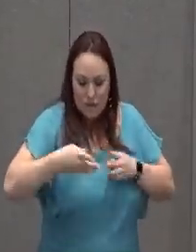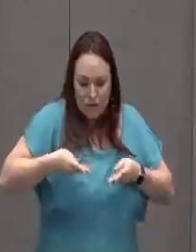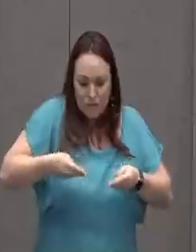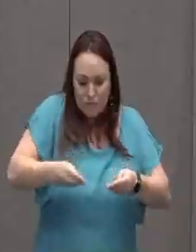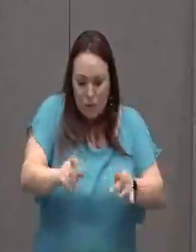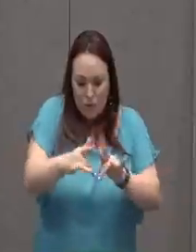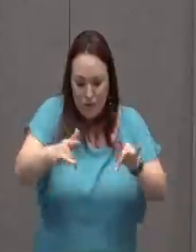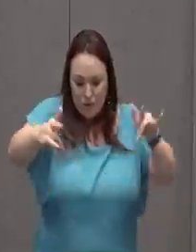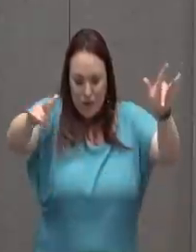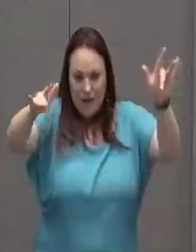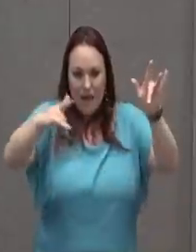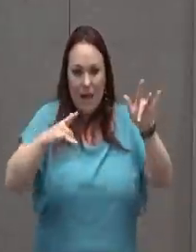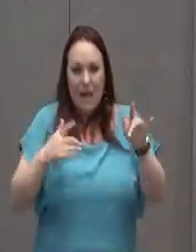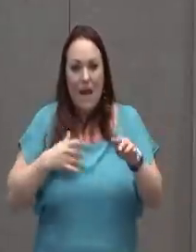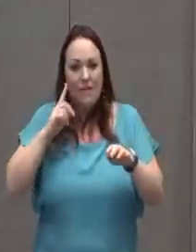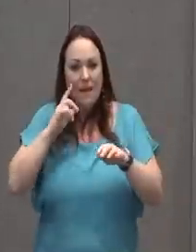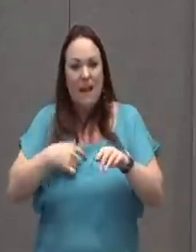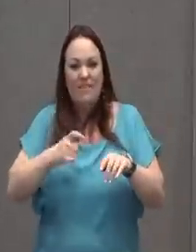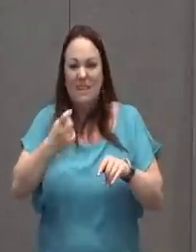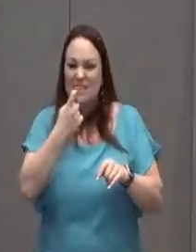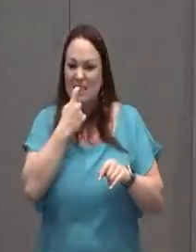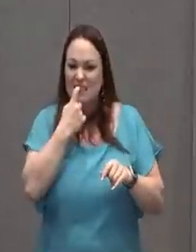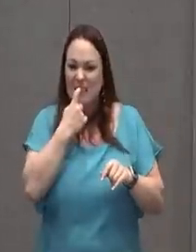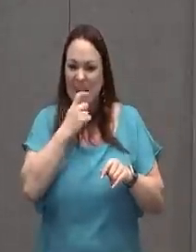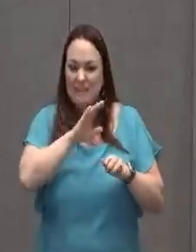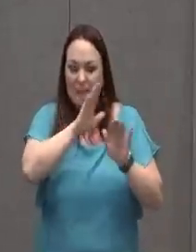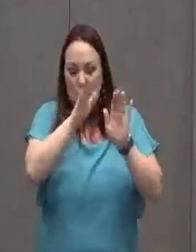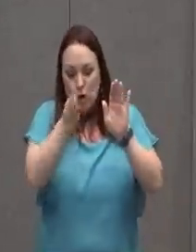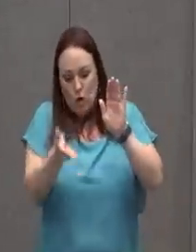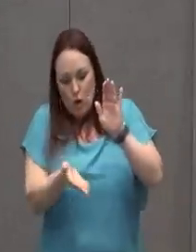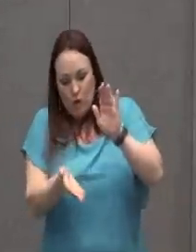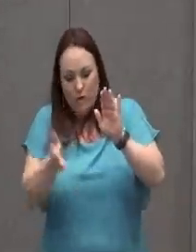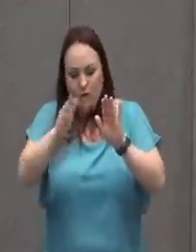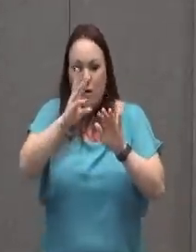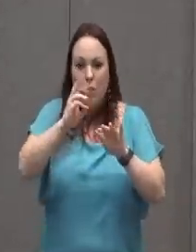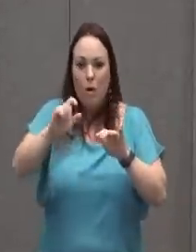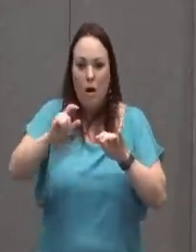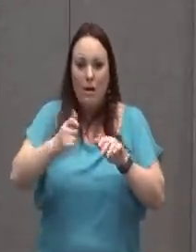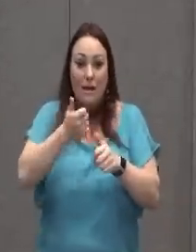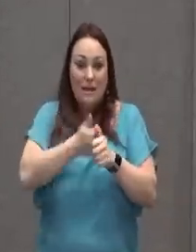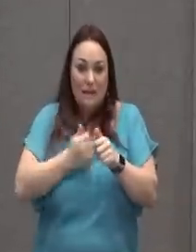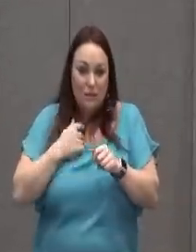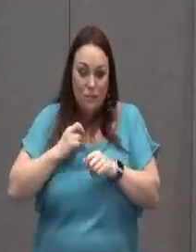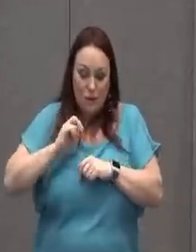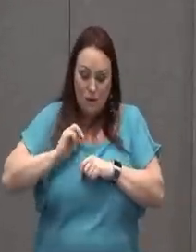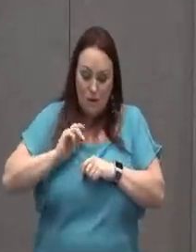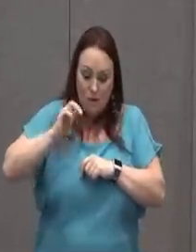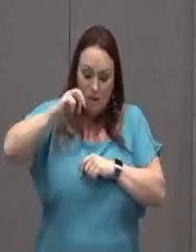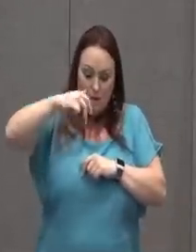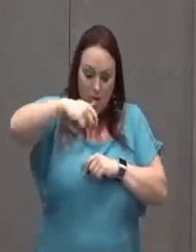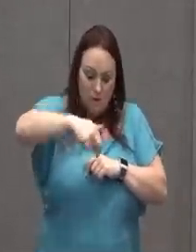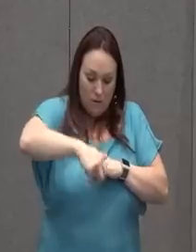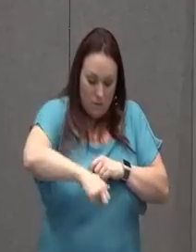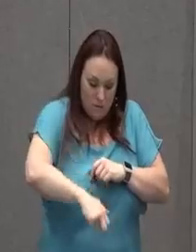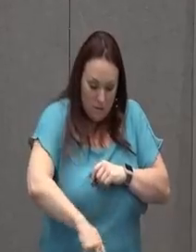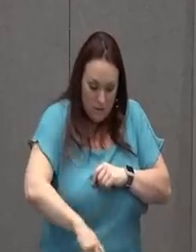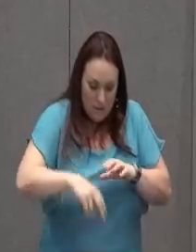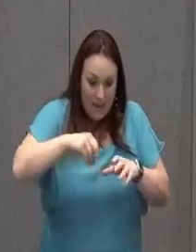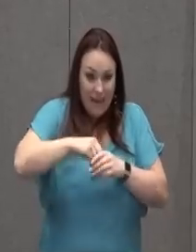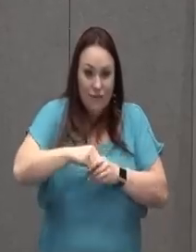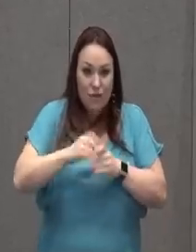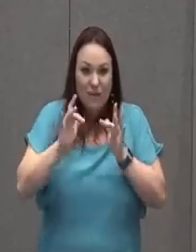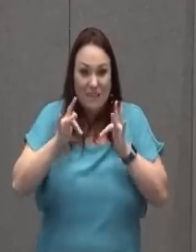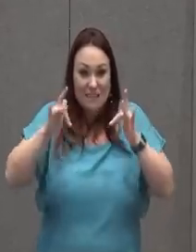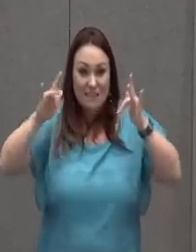a glassy, curved wall. One by one, the ants climbed down into a sparkling